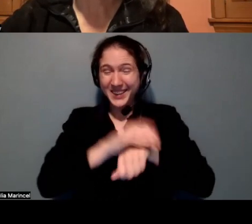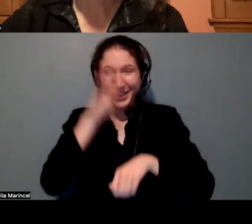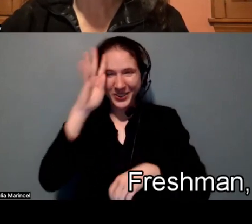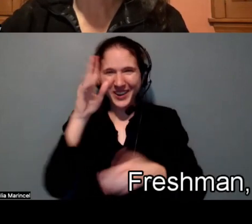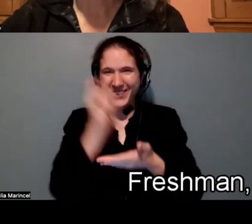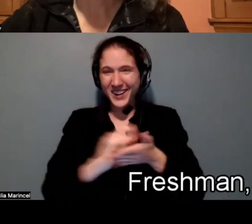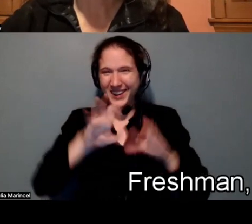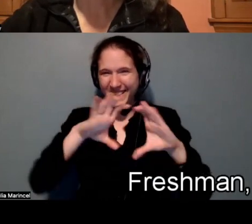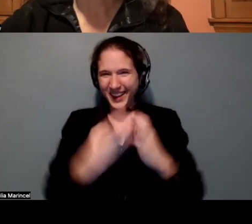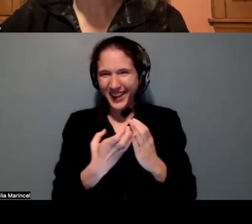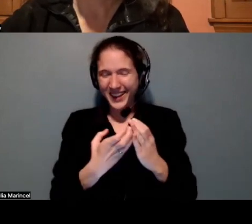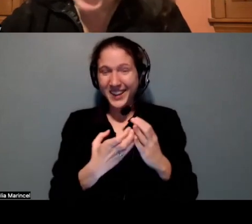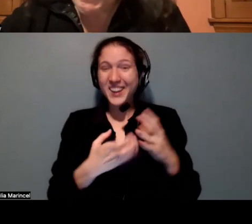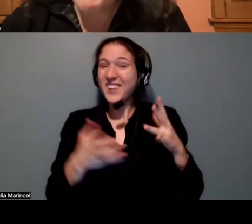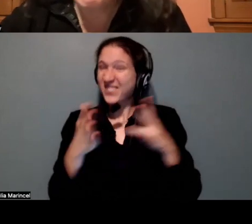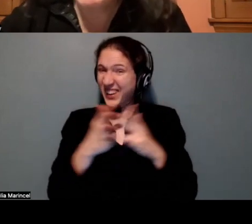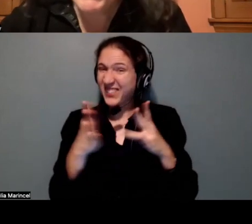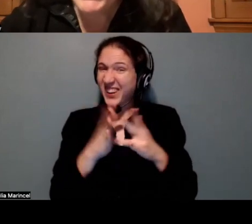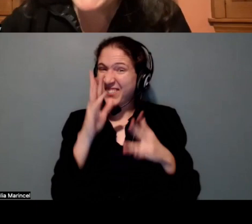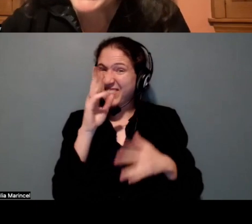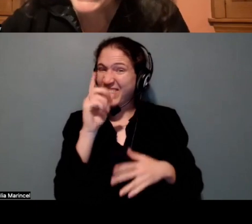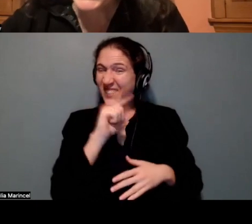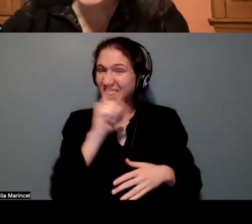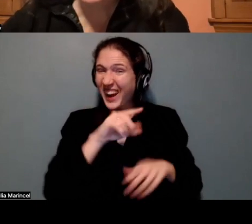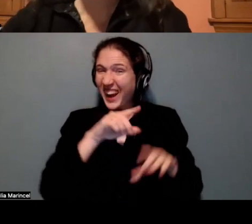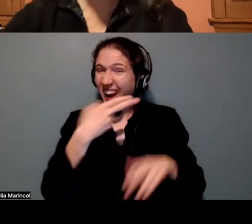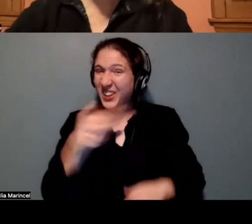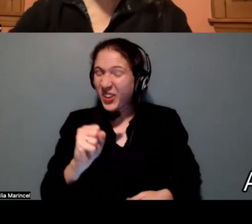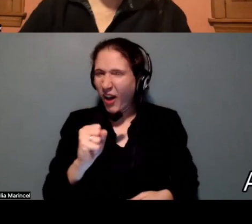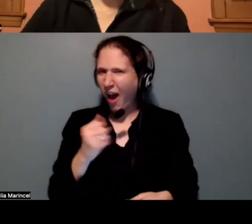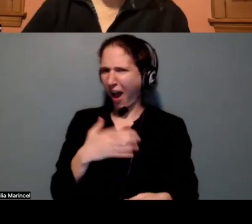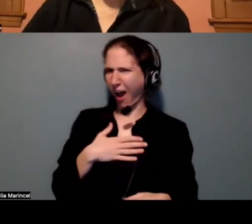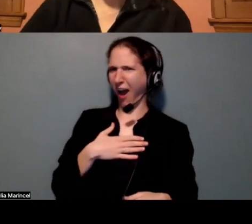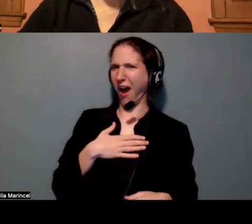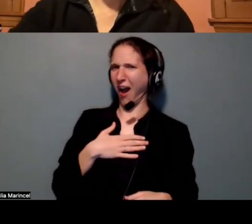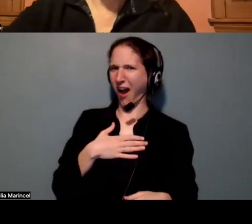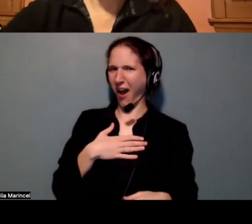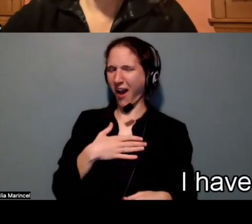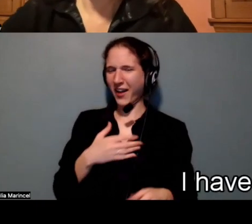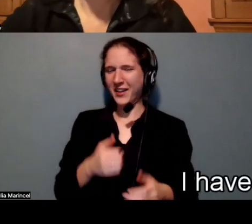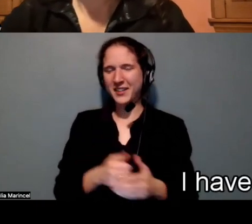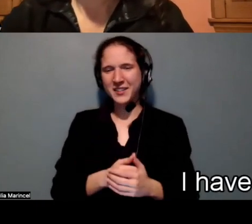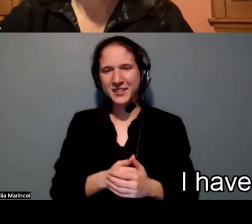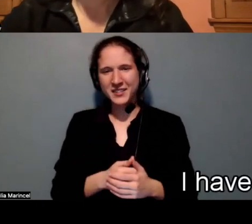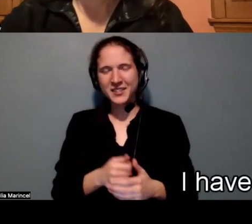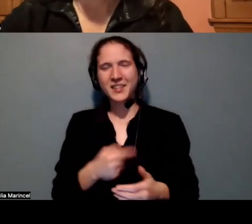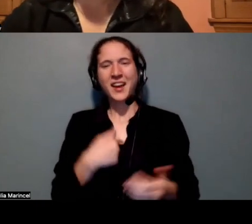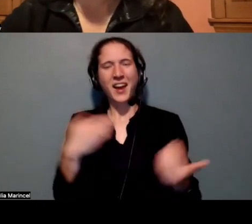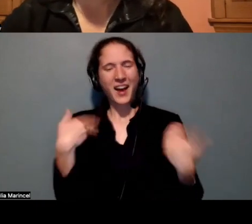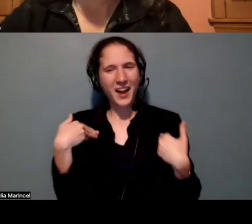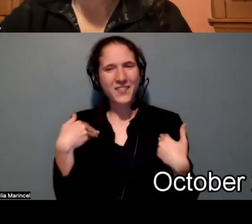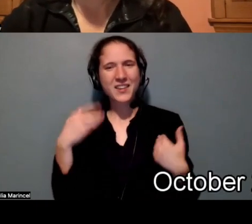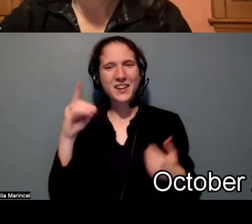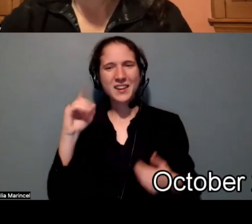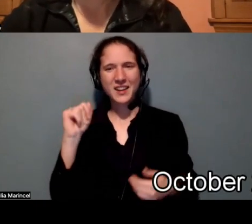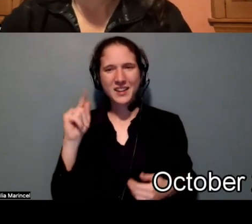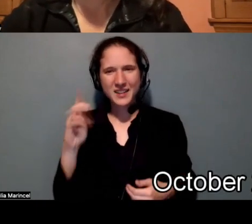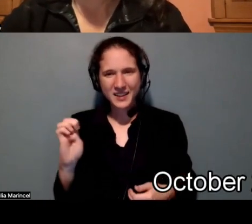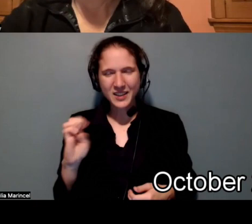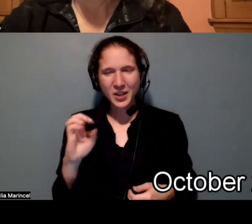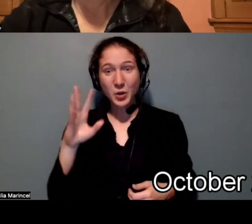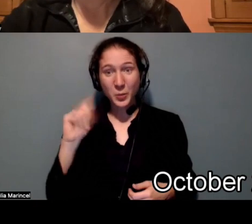class, freshman high school. Oh oh, my gosh. And I have the date,